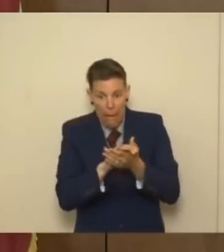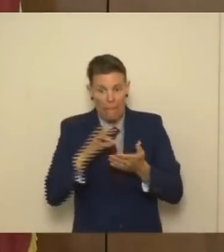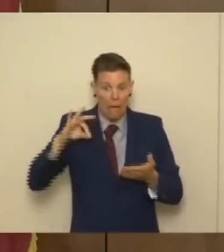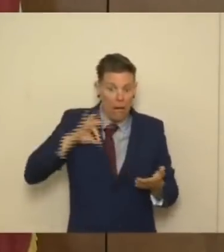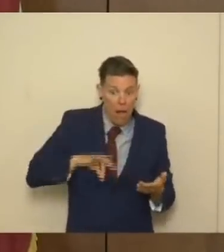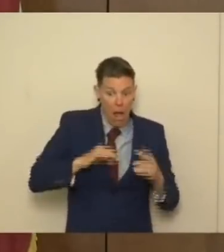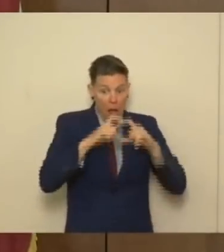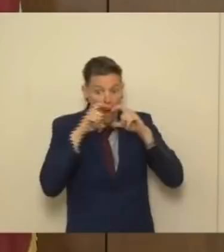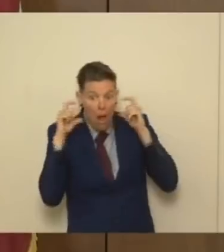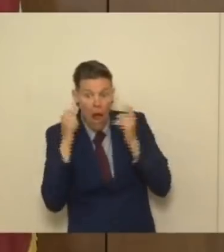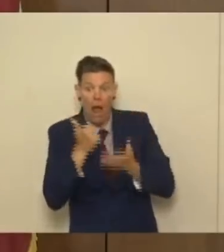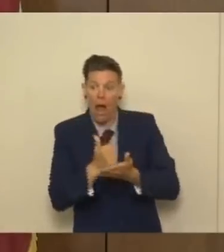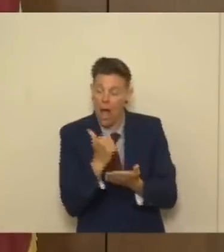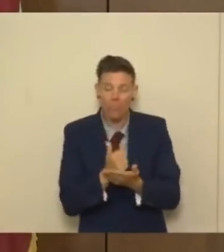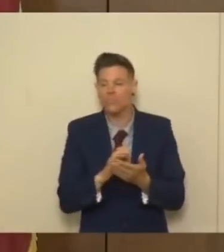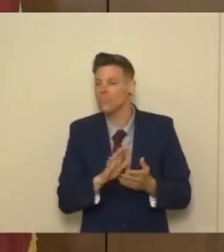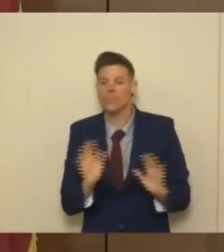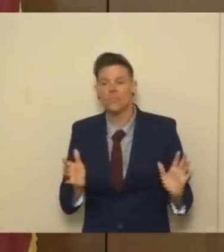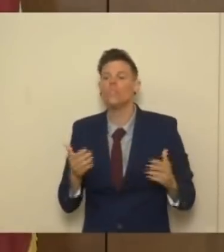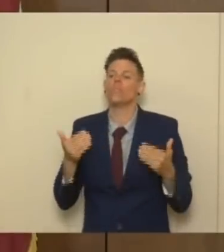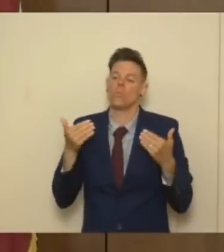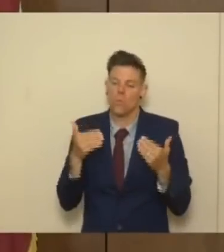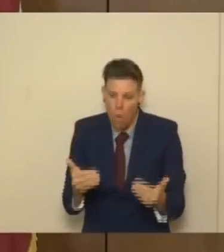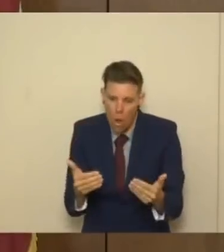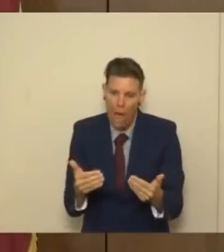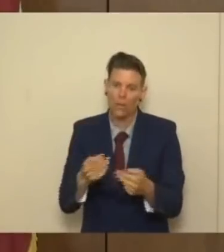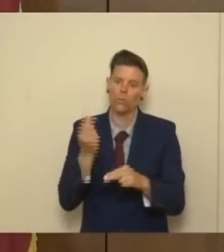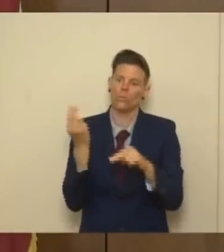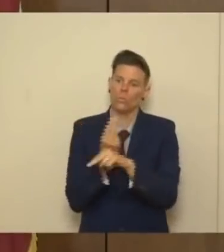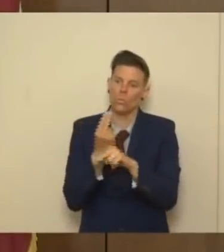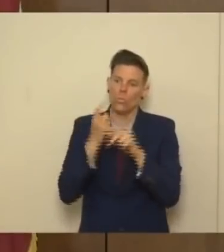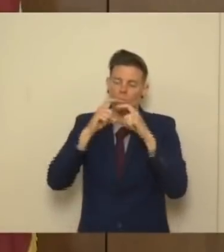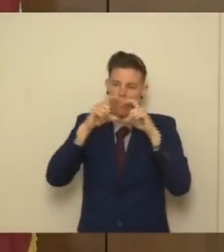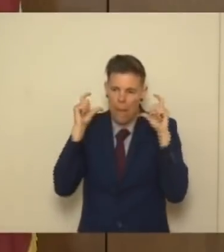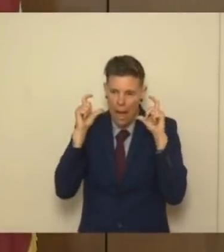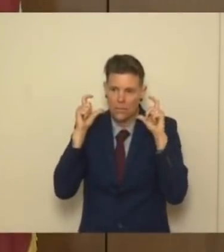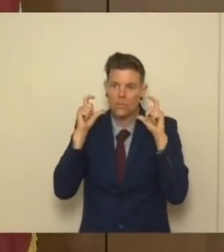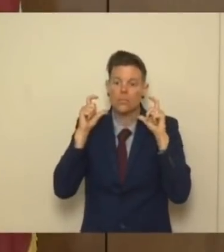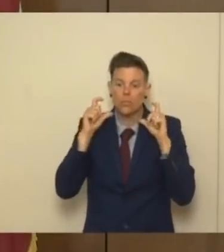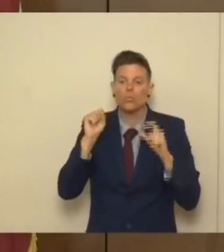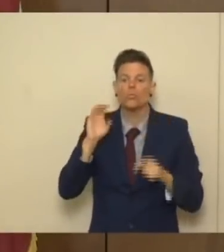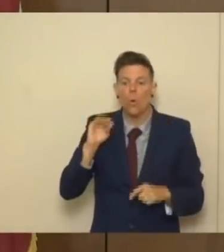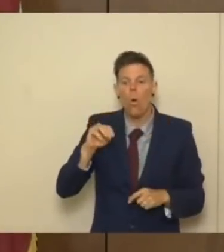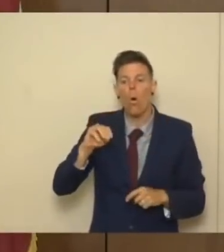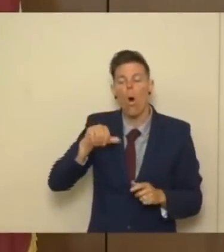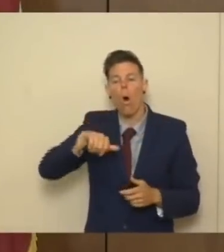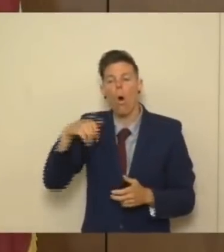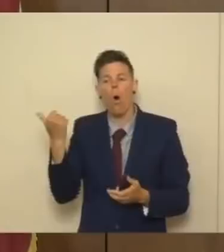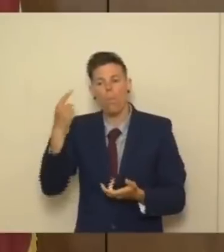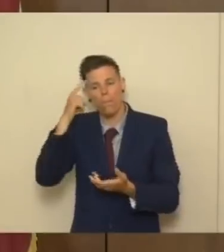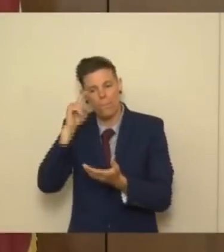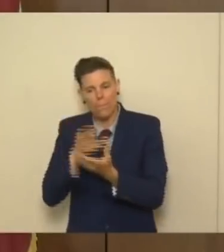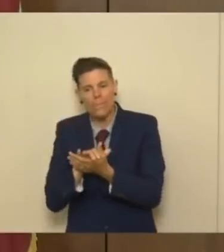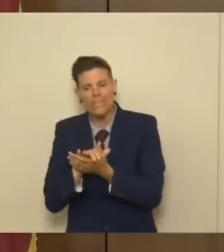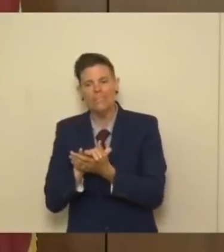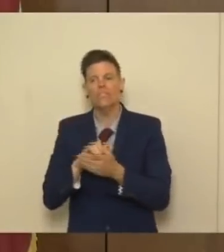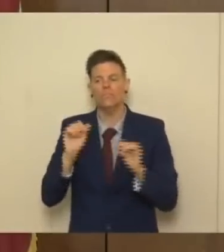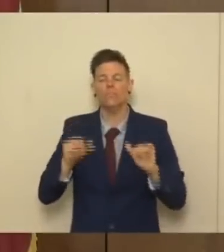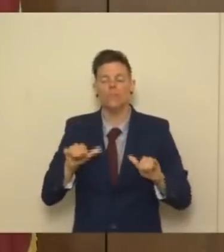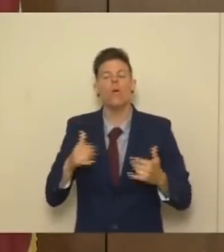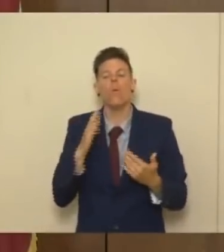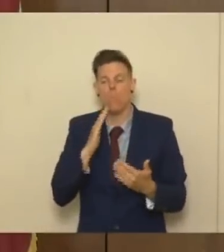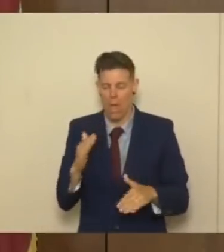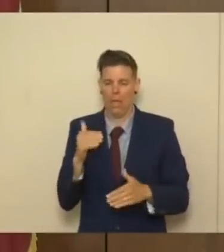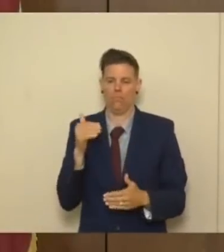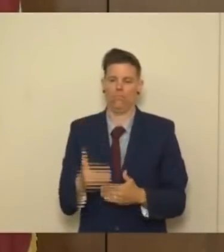are as protected as they should be, and think of it as an investment in kids getting to go to school. Think of it as an investment in getting your